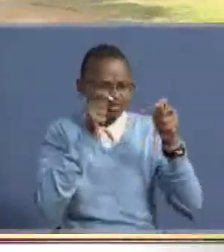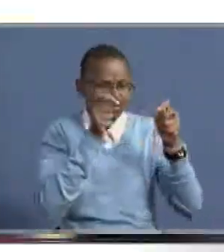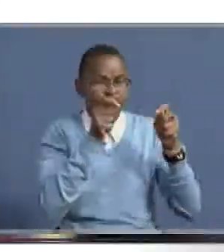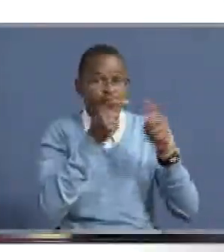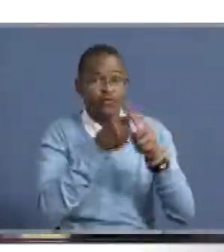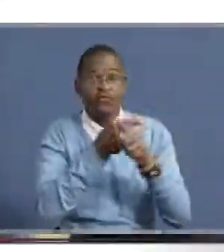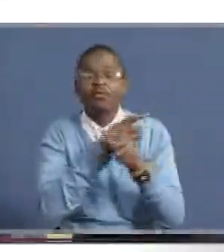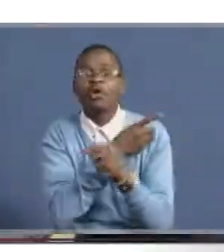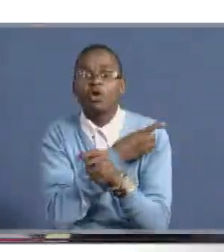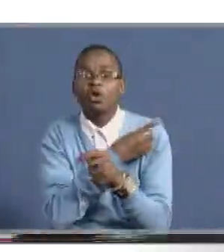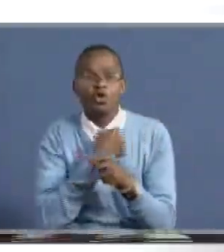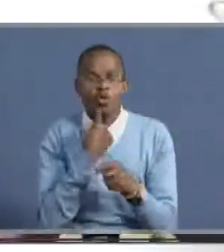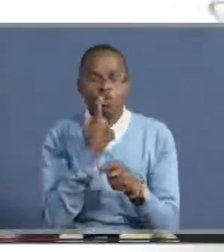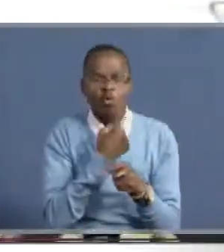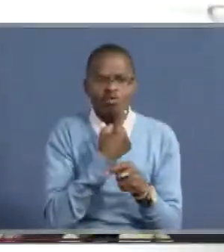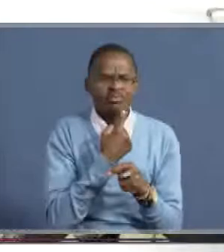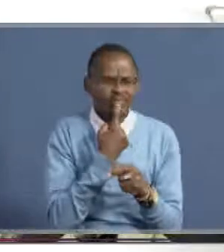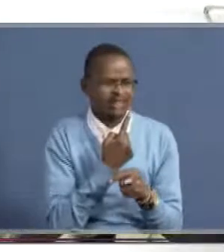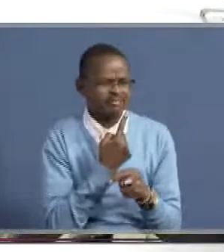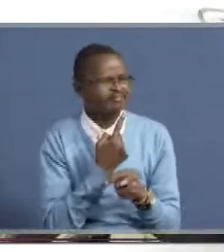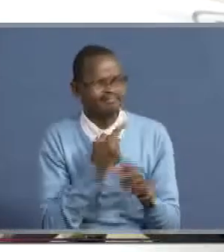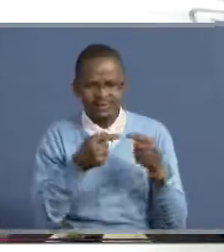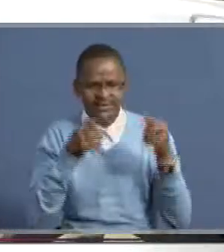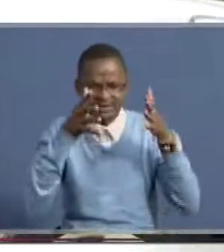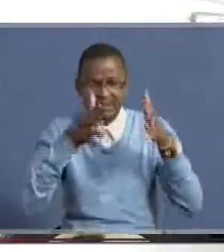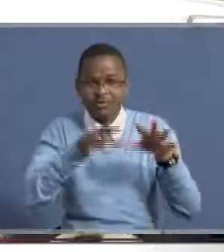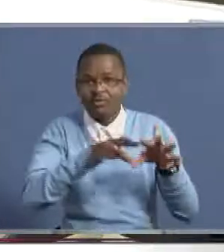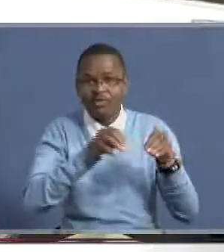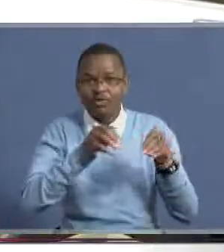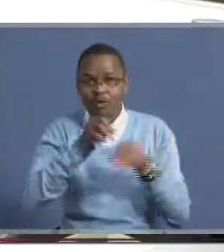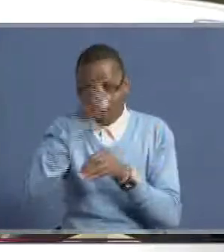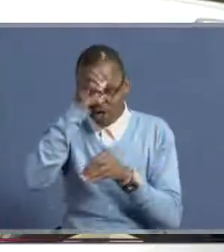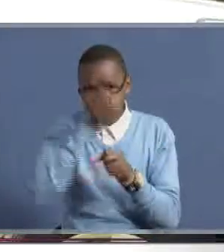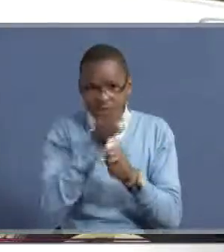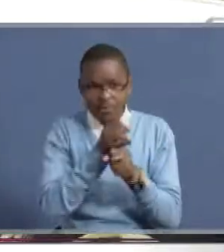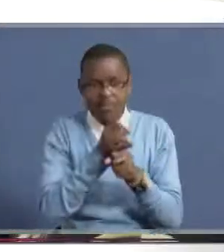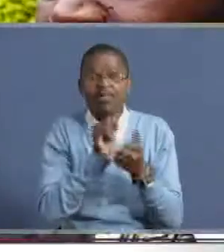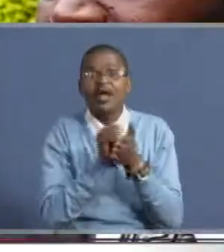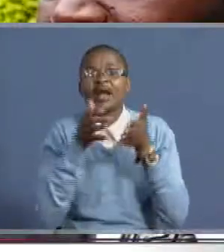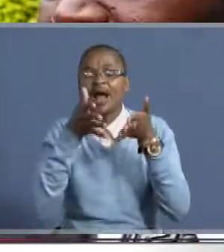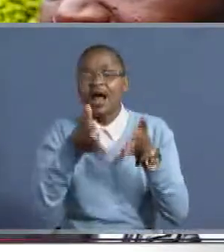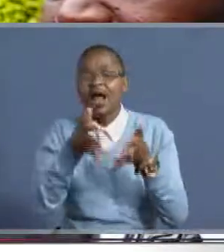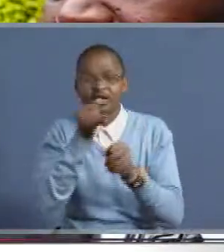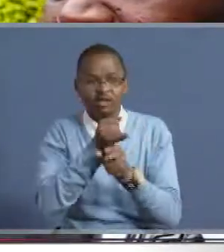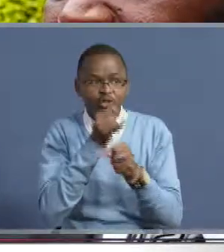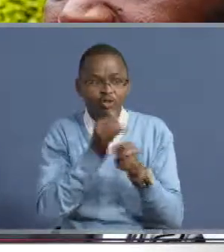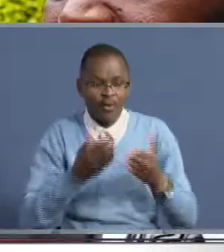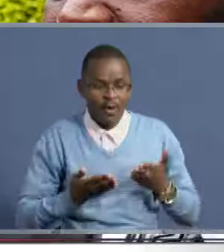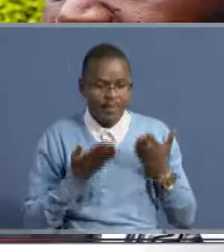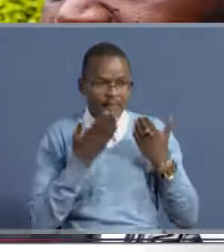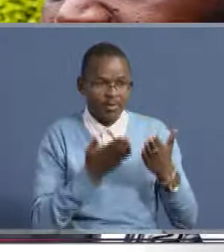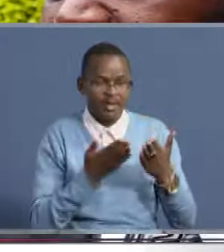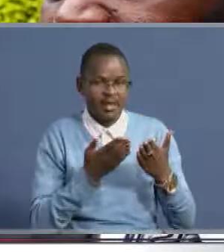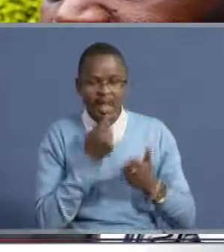Kenyan health colleagues, who argued that the arrival would mean that they will take away the few local jobs that are available. The jobs were being given in the